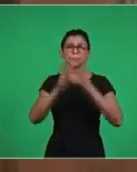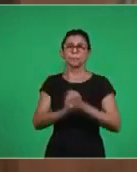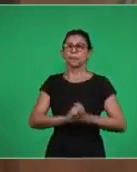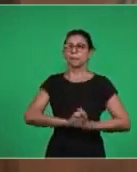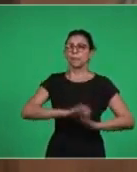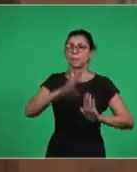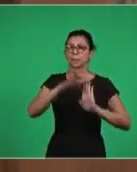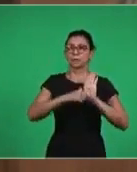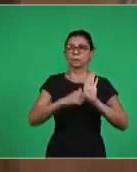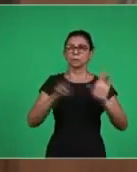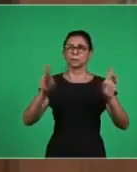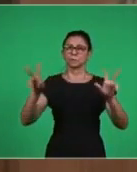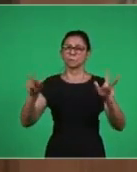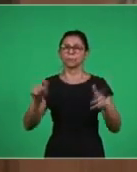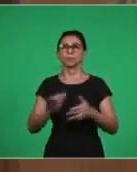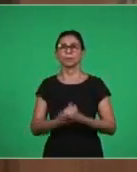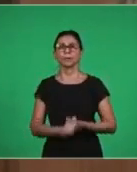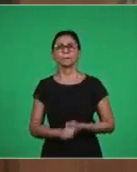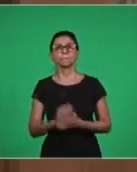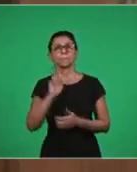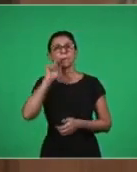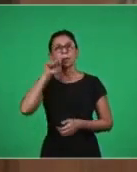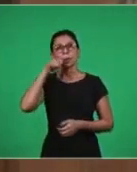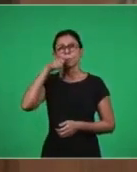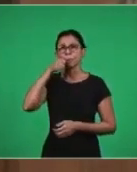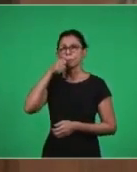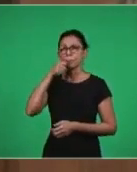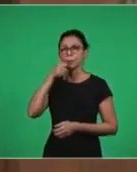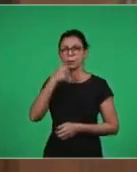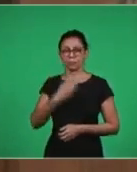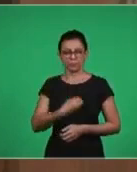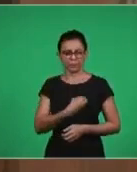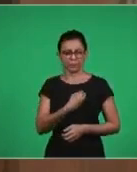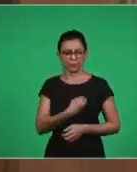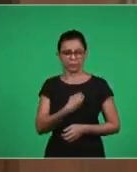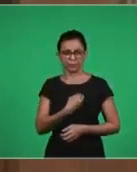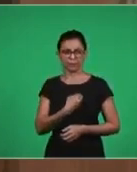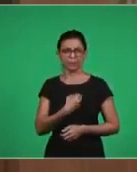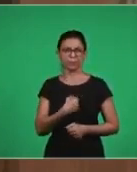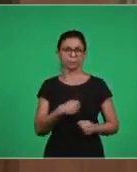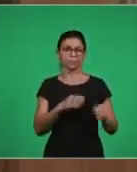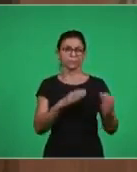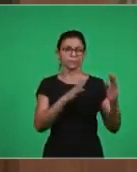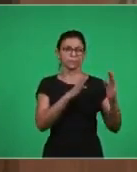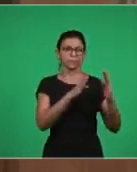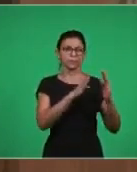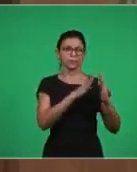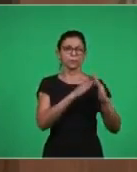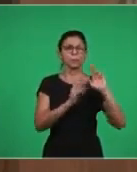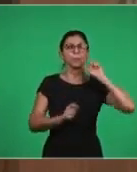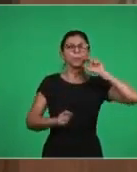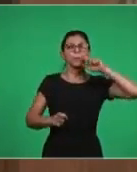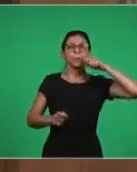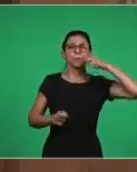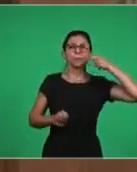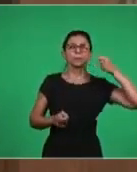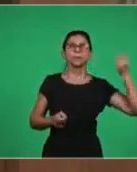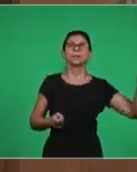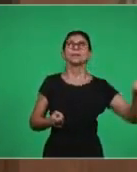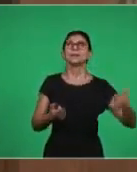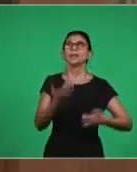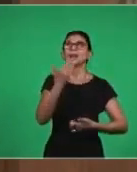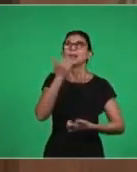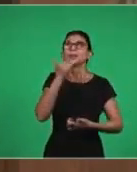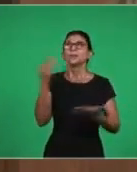The difference here is eating the bread of life and bread from bakery. The bread from bakery I